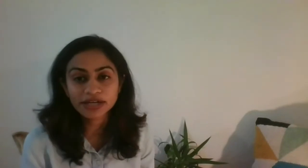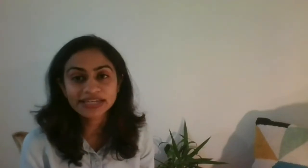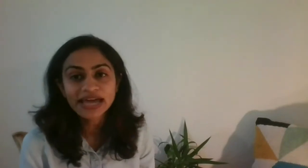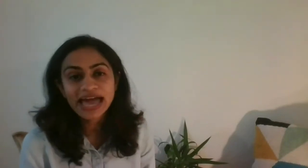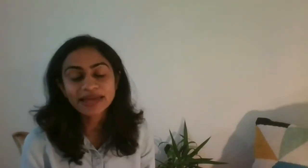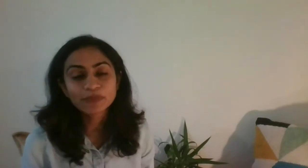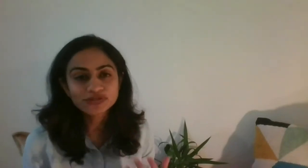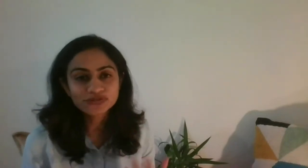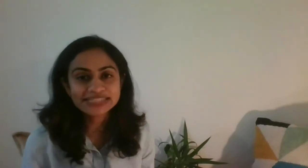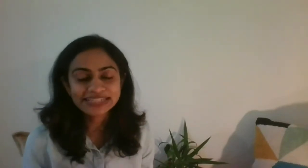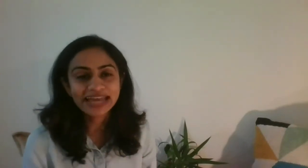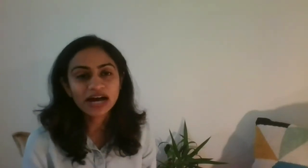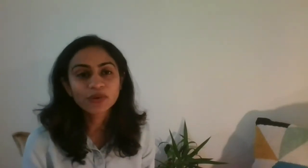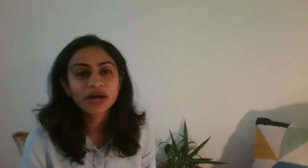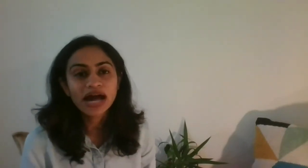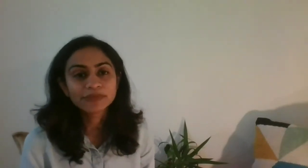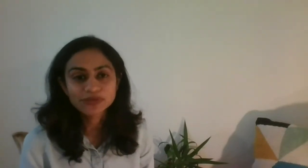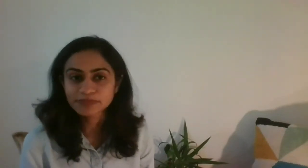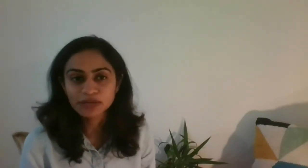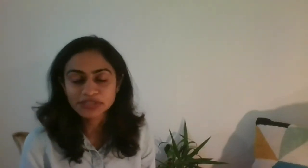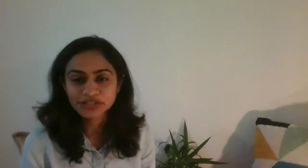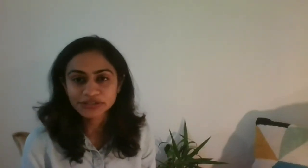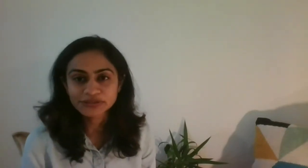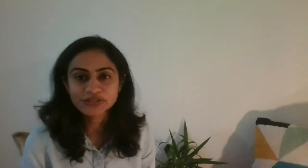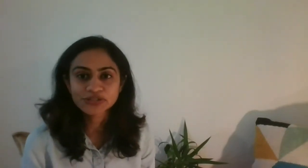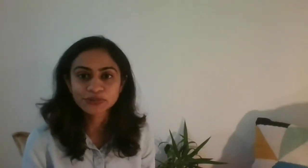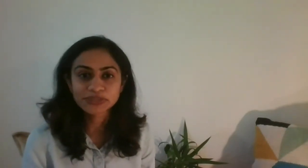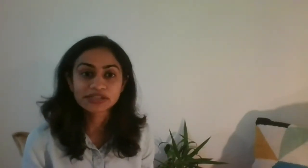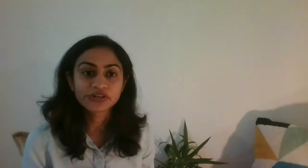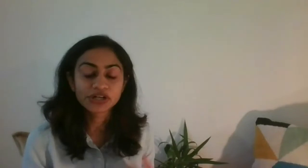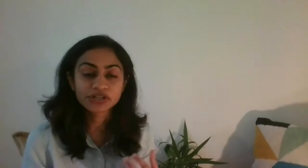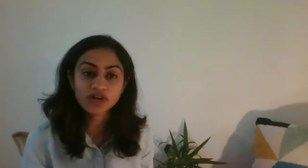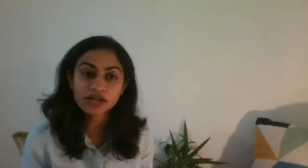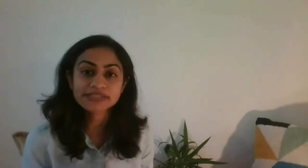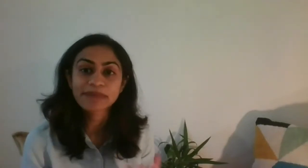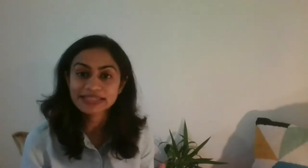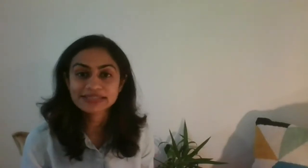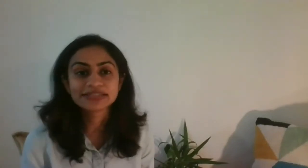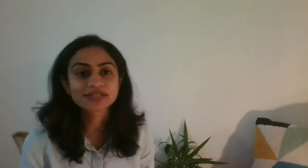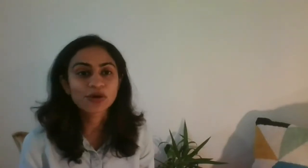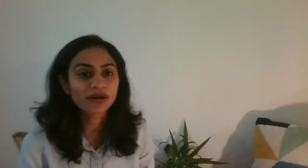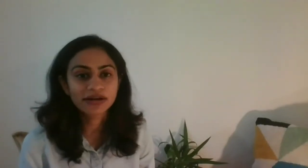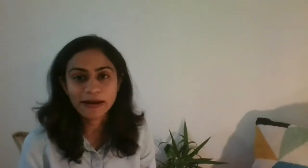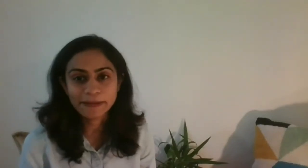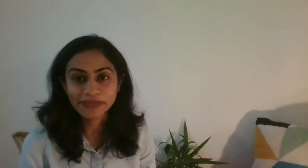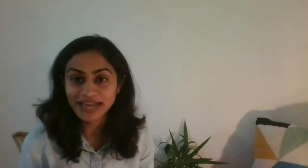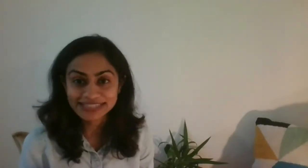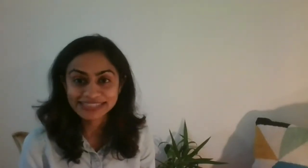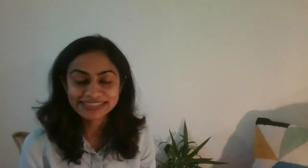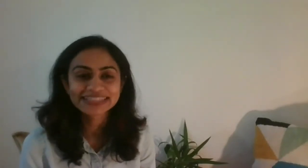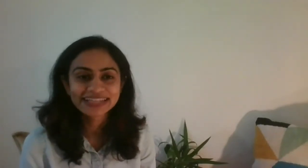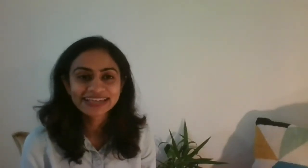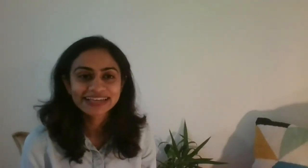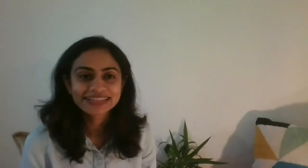the body. And most recently now, I'm using biomaterials to deliver drugs, medicines, or